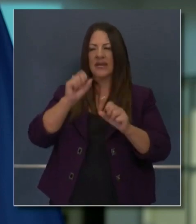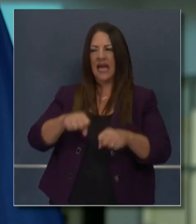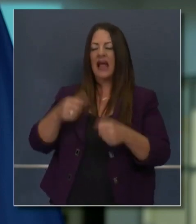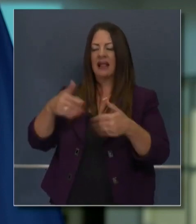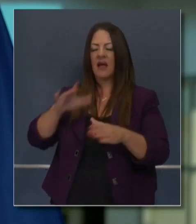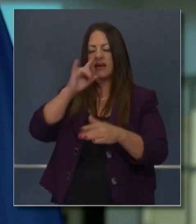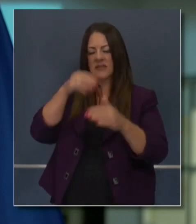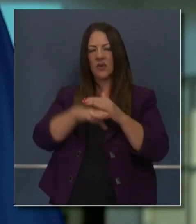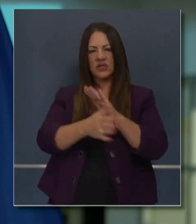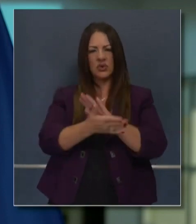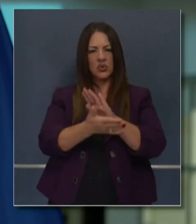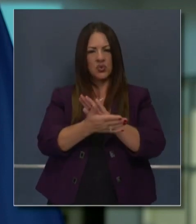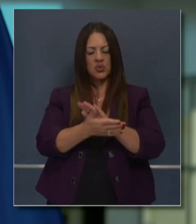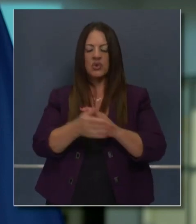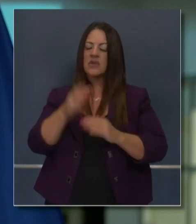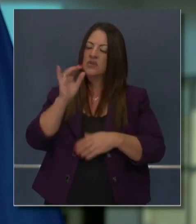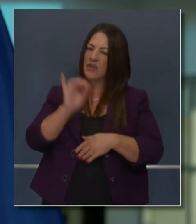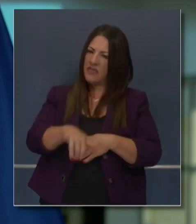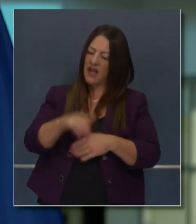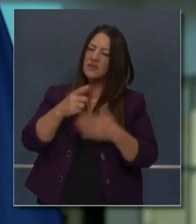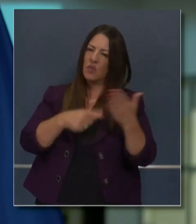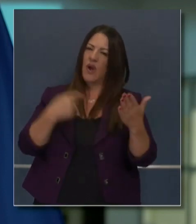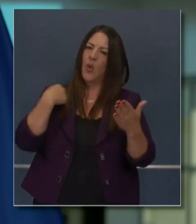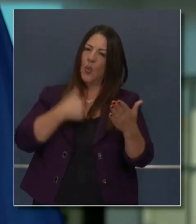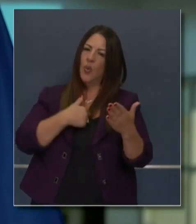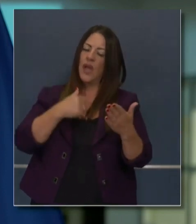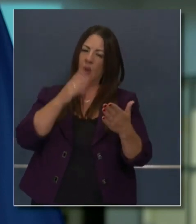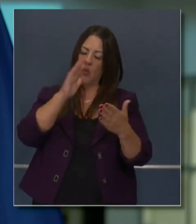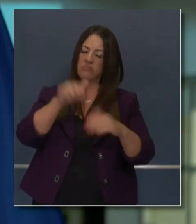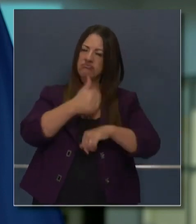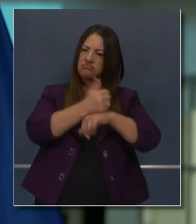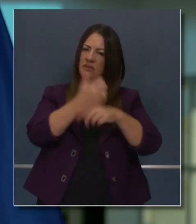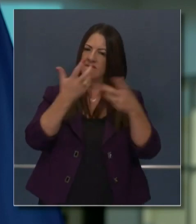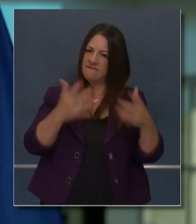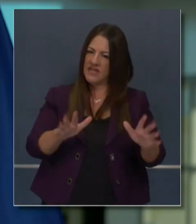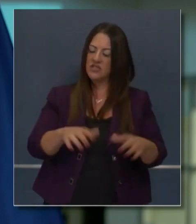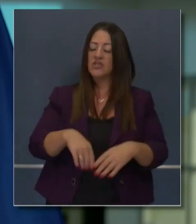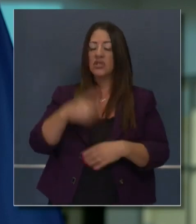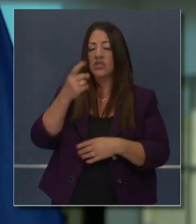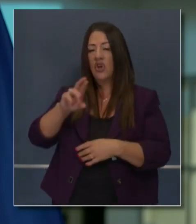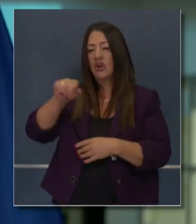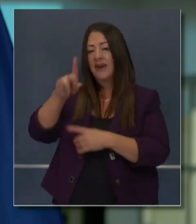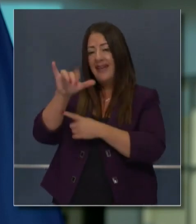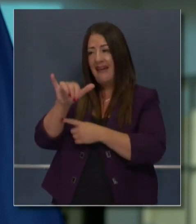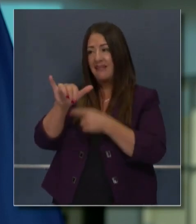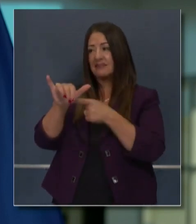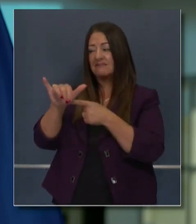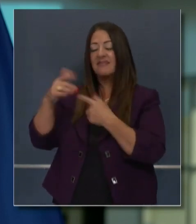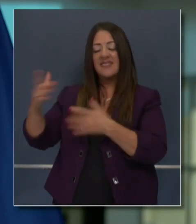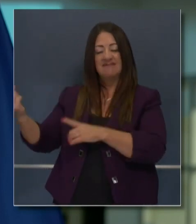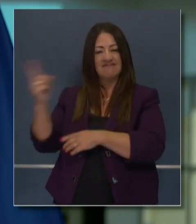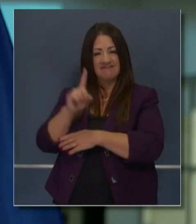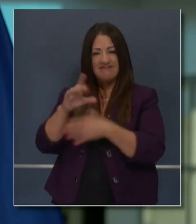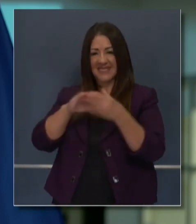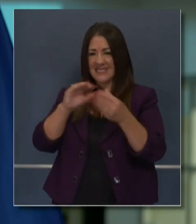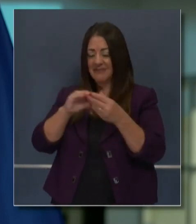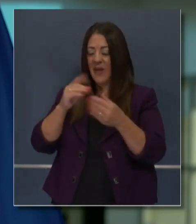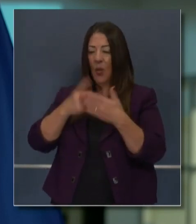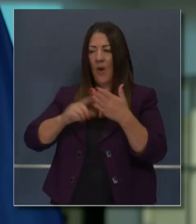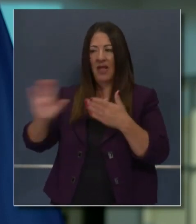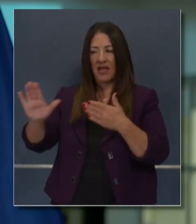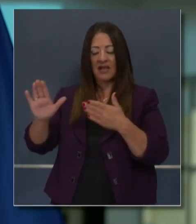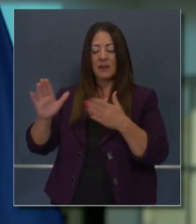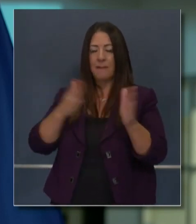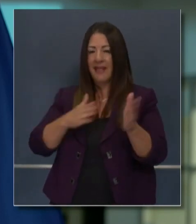we are announcing here today, Dr. Galley announced, is continuing to advance that effort as, again, we continue to